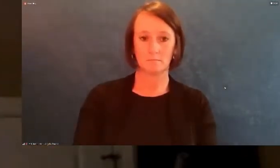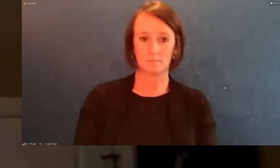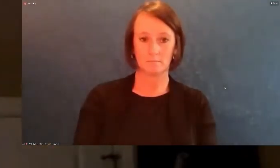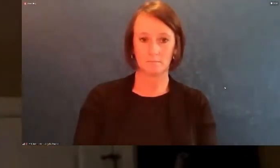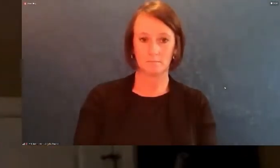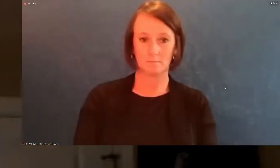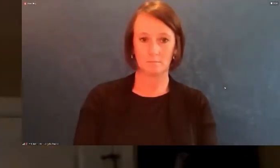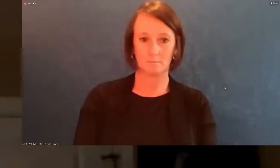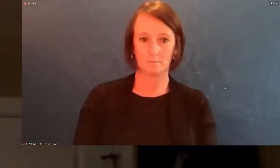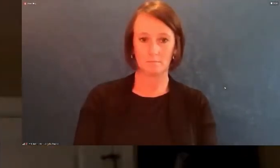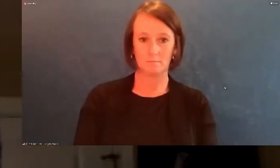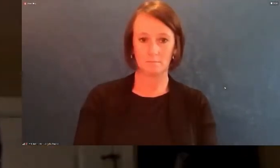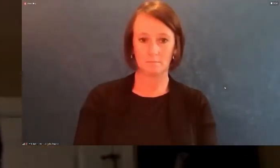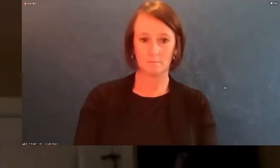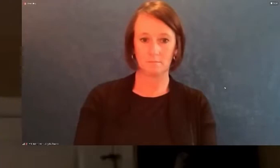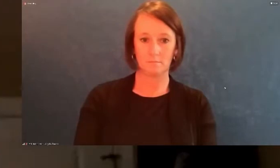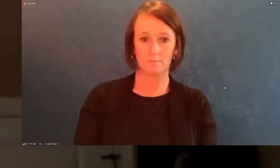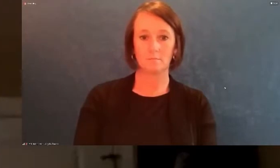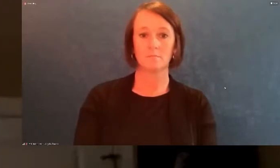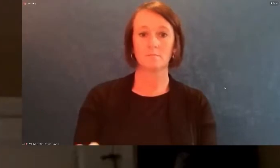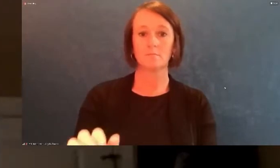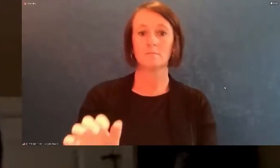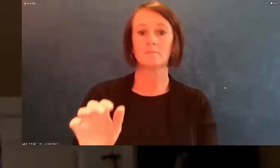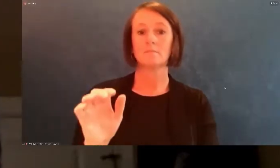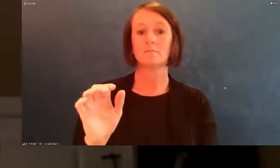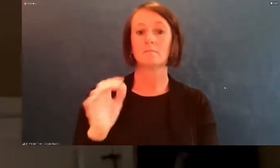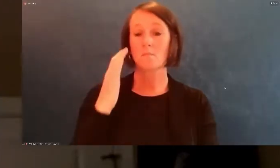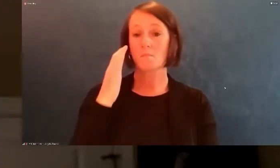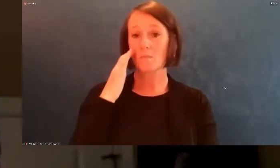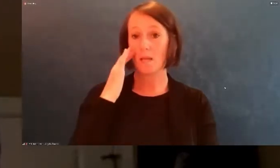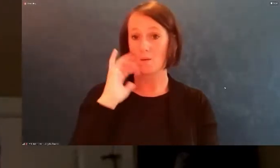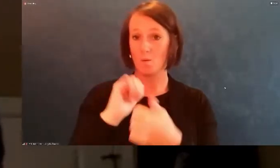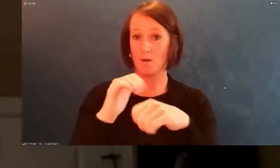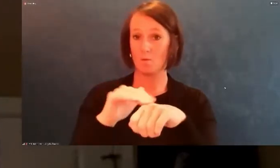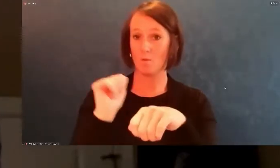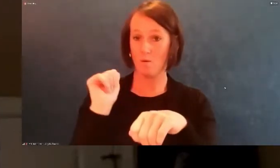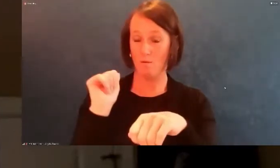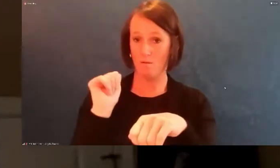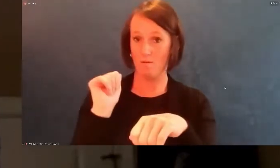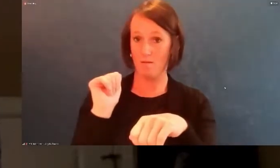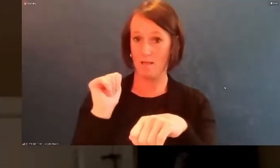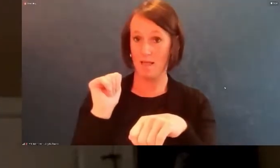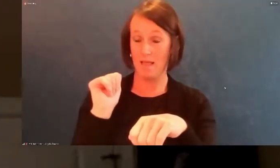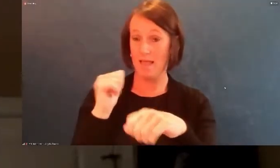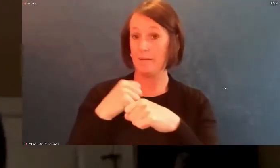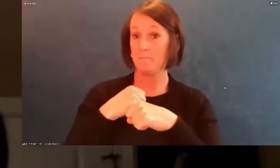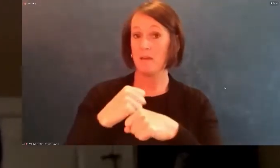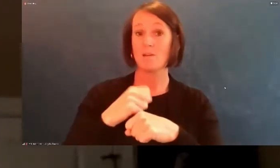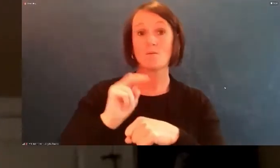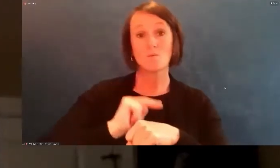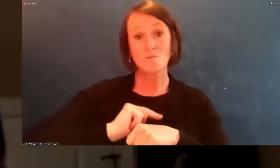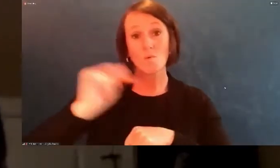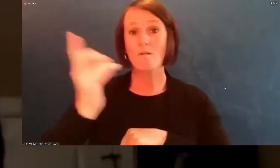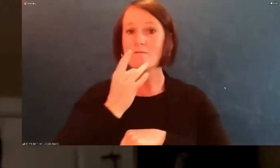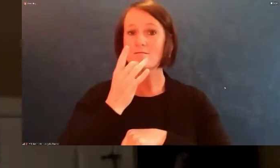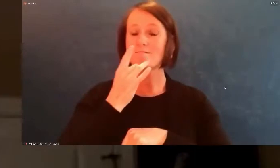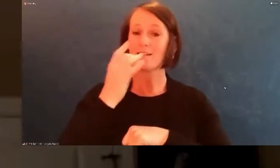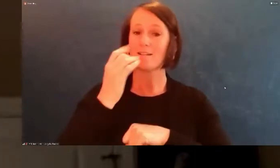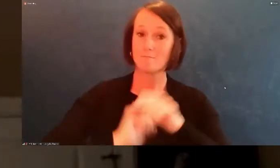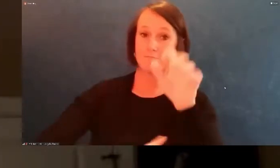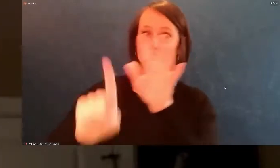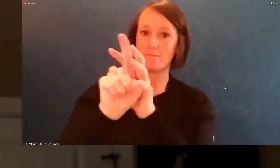Oginans, moon is Chipewyan, and I know how to call the Northern Lights. And she said, well, how do you say Northern Lights in your